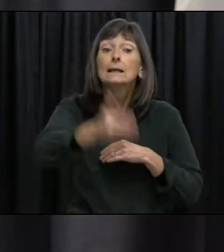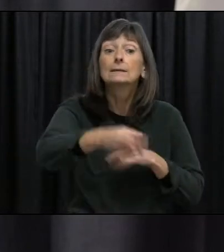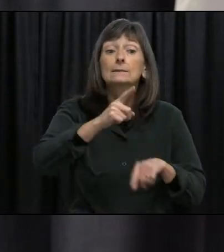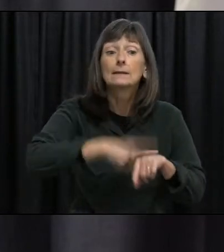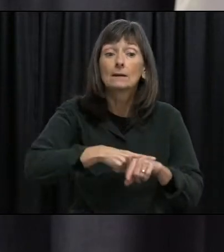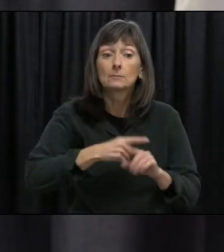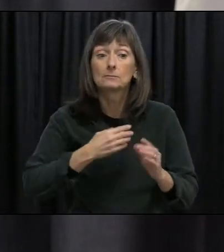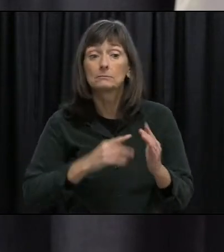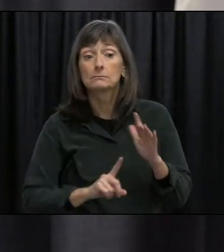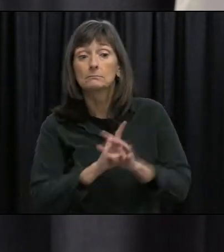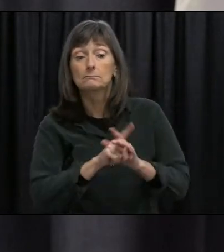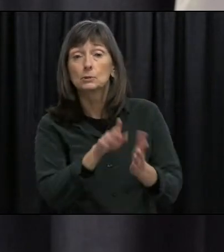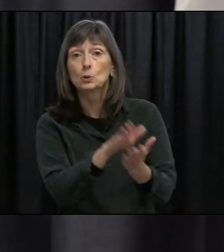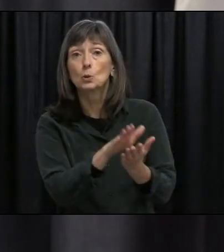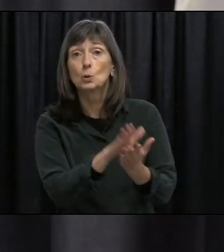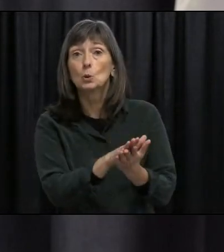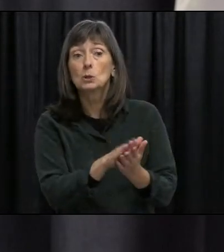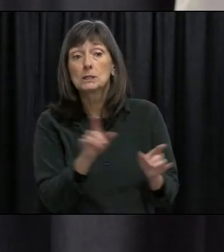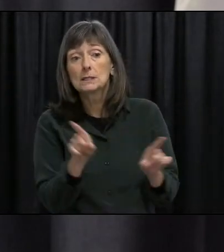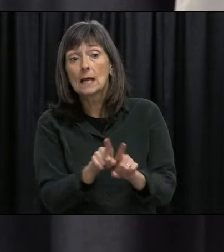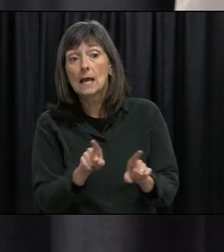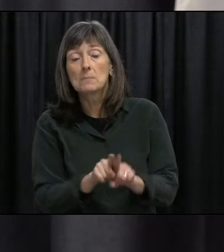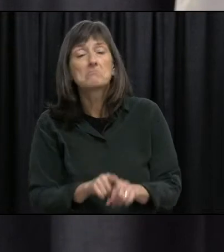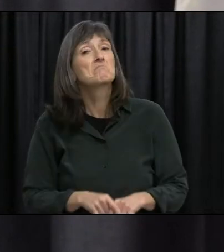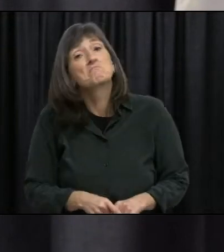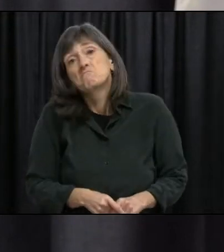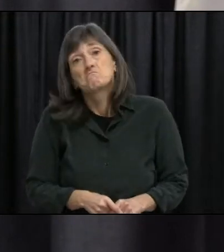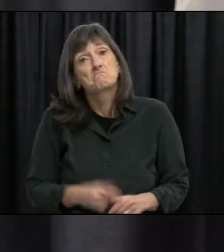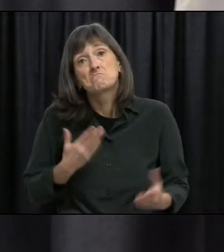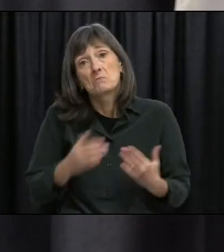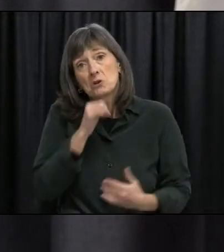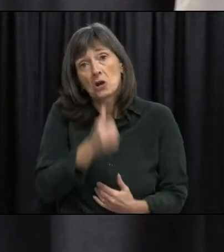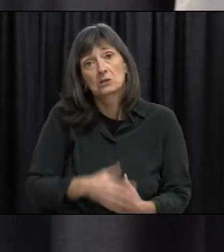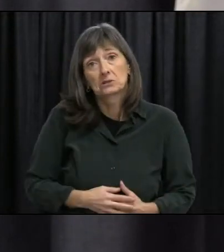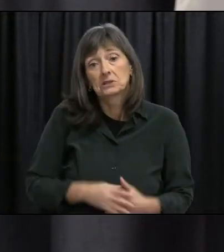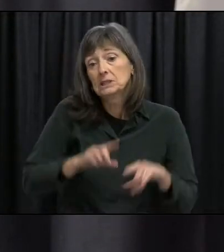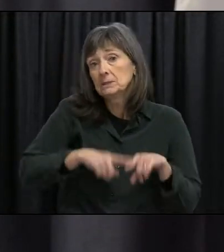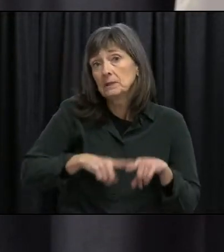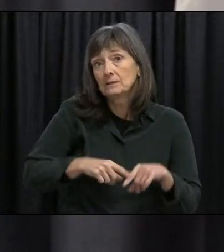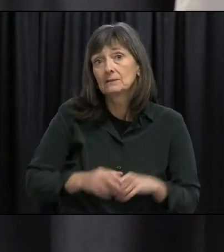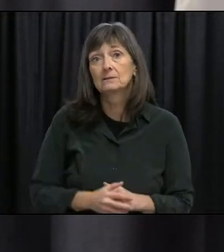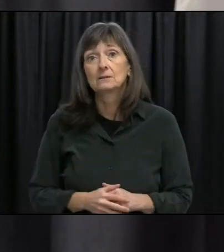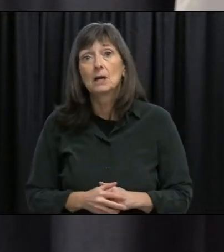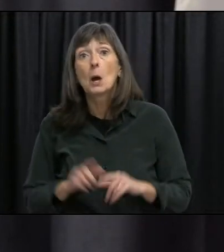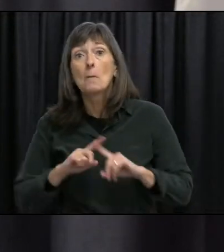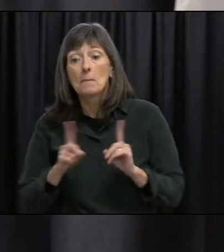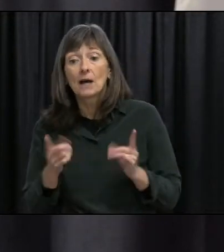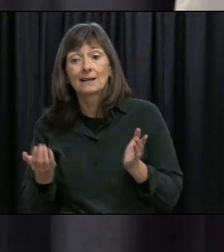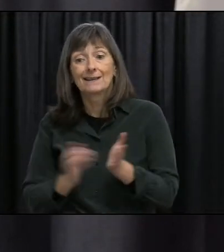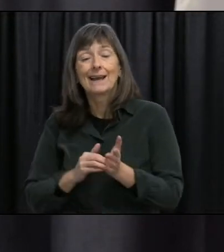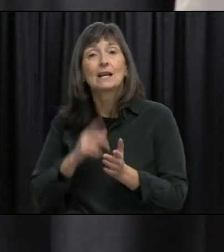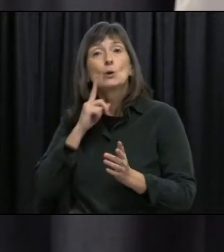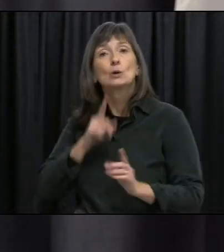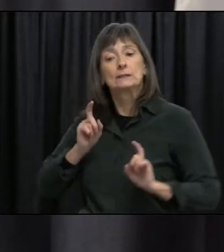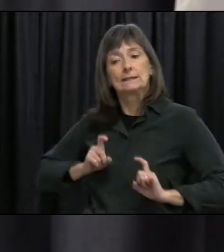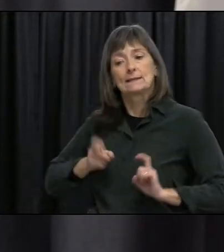of an opportunity to run through some protocols around connectivity for students and reaching out, and we will